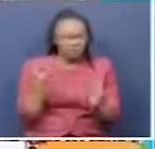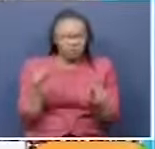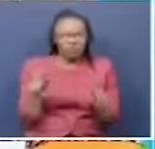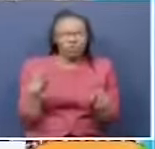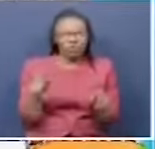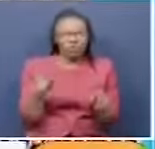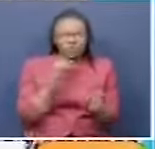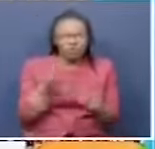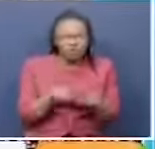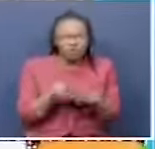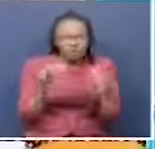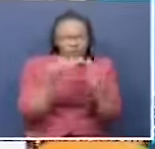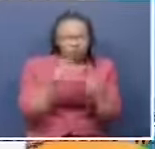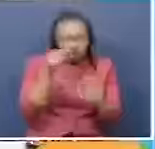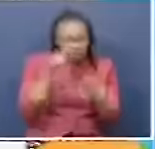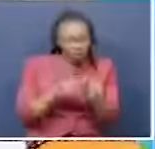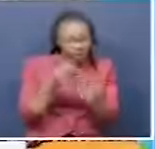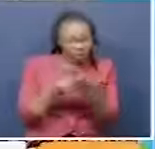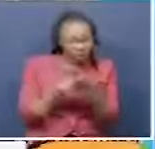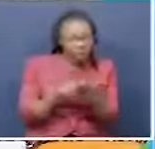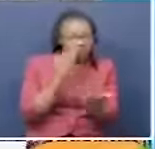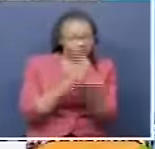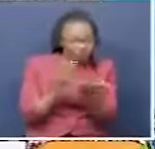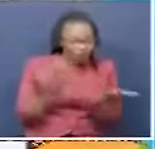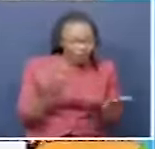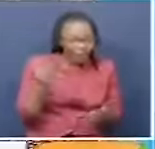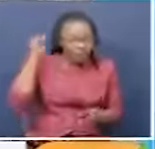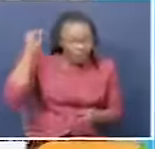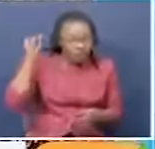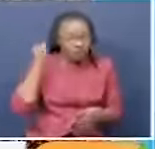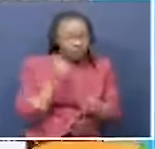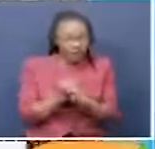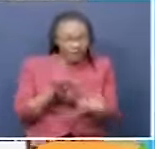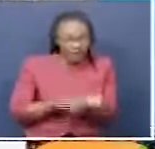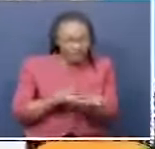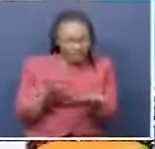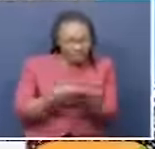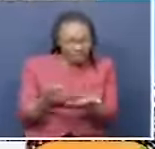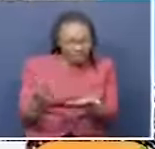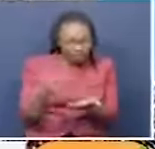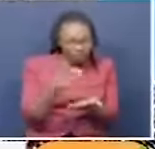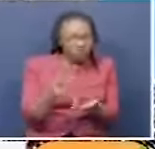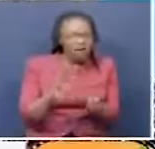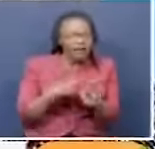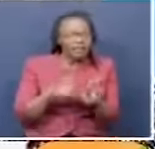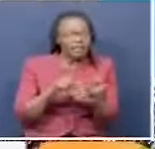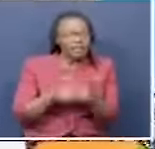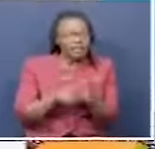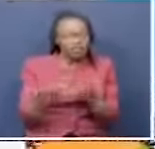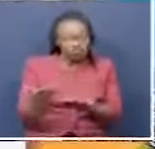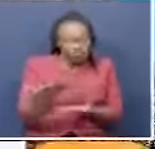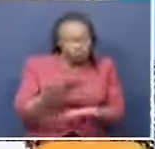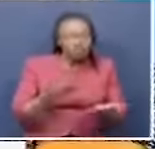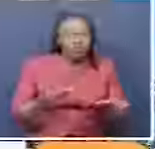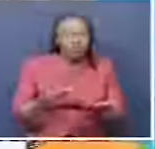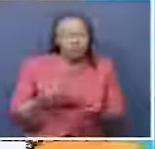the same, because remember, the money, and this is the reality of how politics is done, the money that is raised is negotiated. We are going to give you